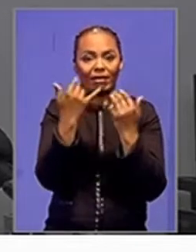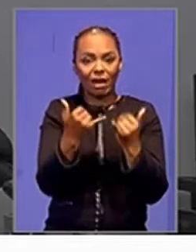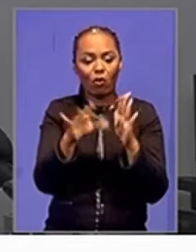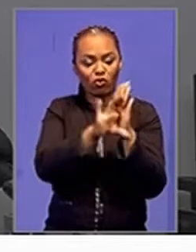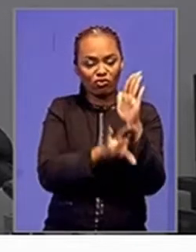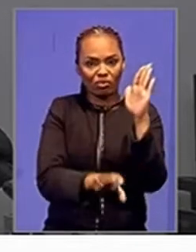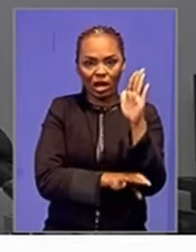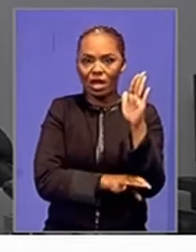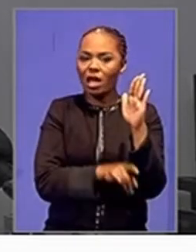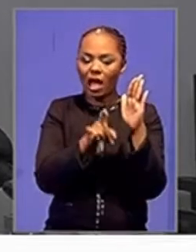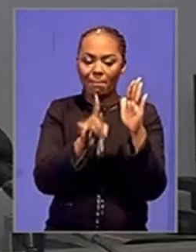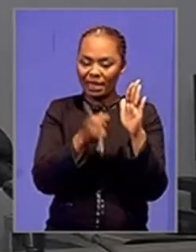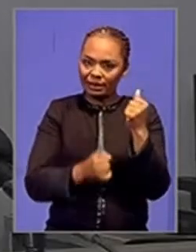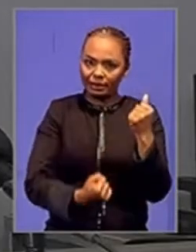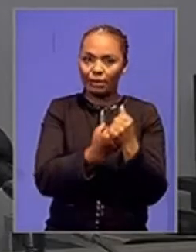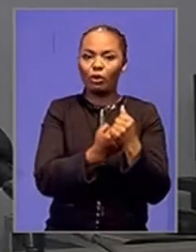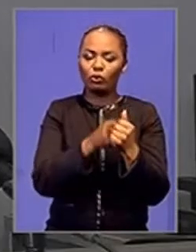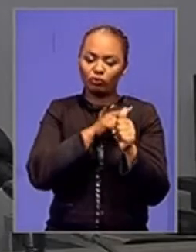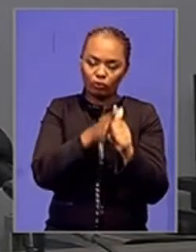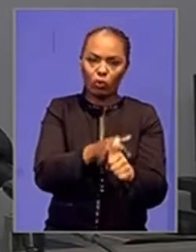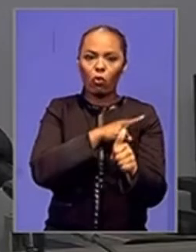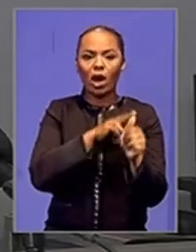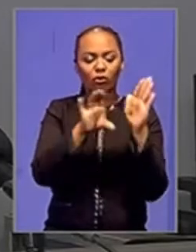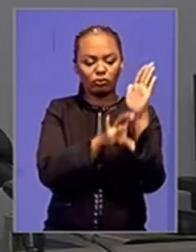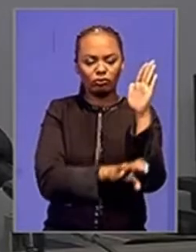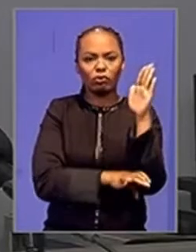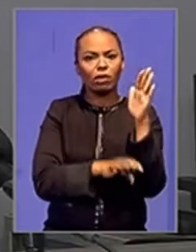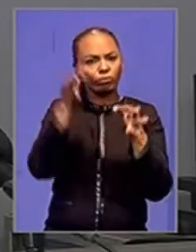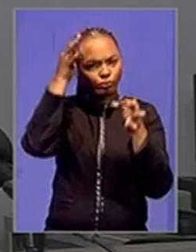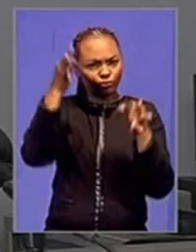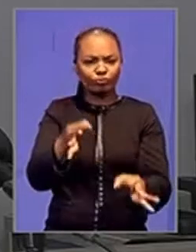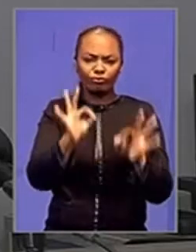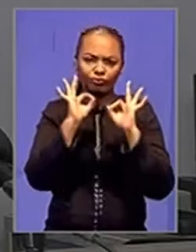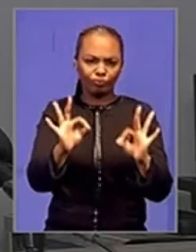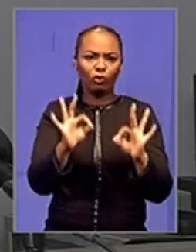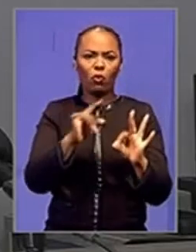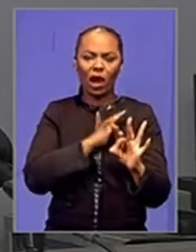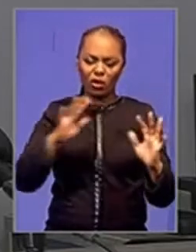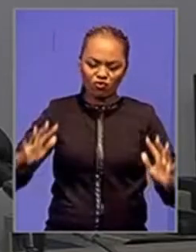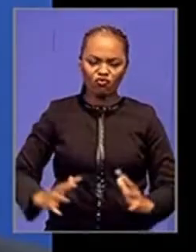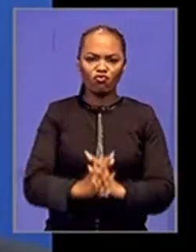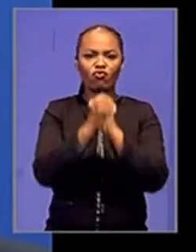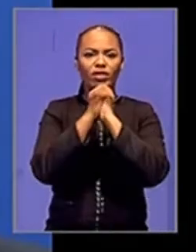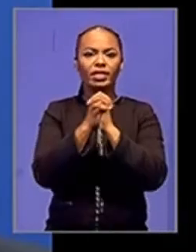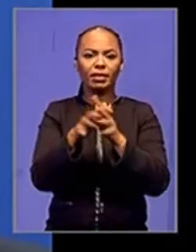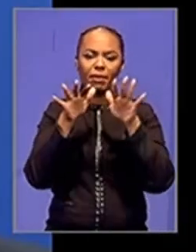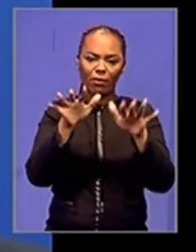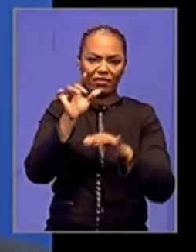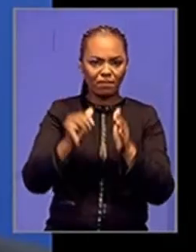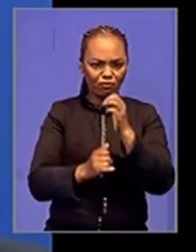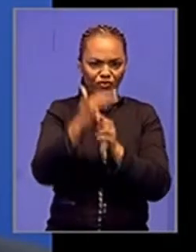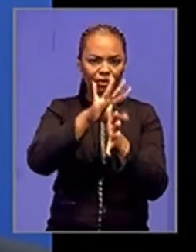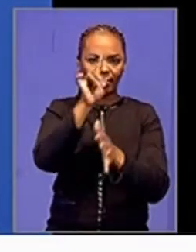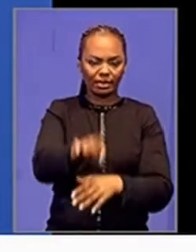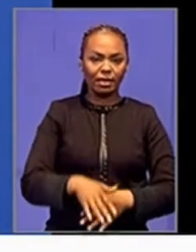the constitution of the republic is sacrosanct. It is important to drive forward the unity of our people. Many South Africans